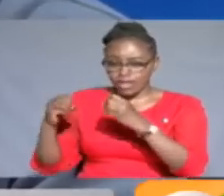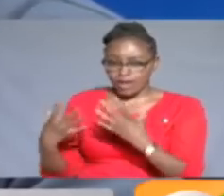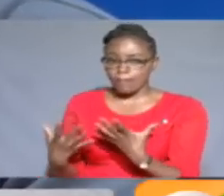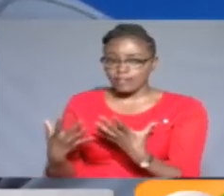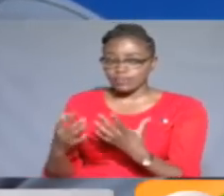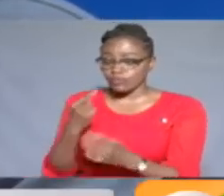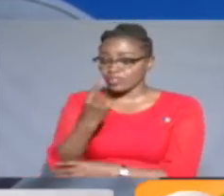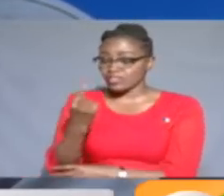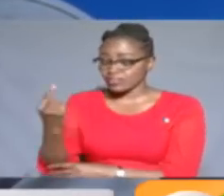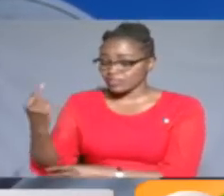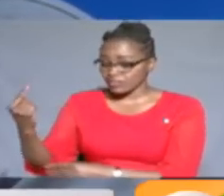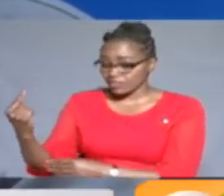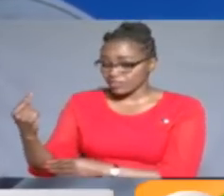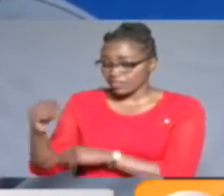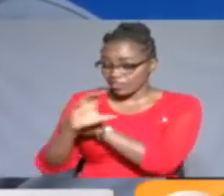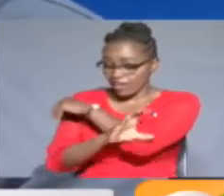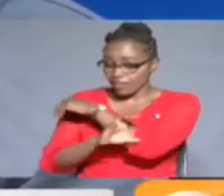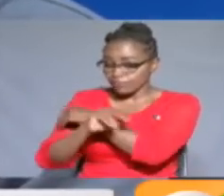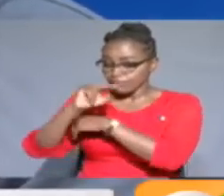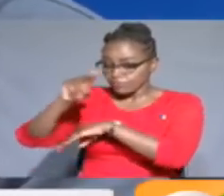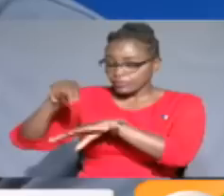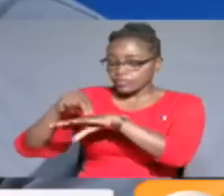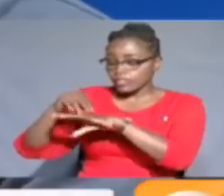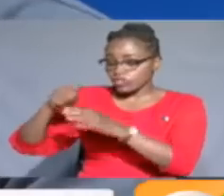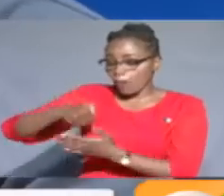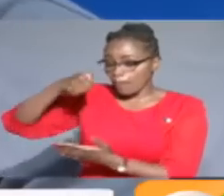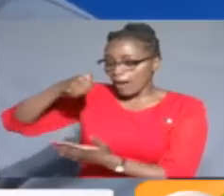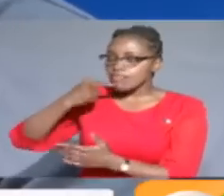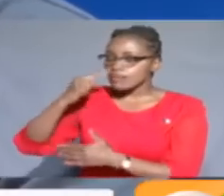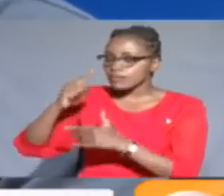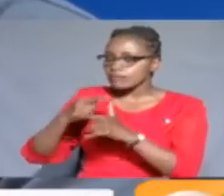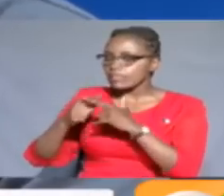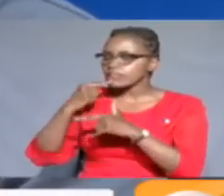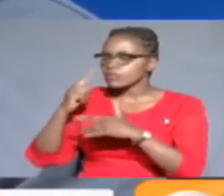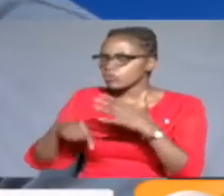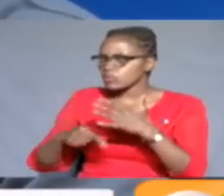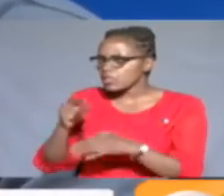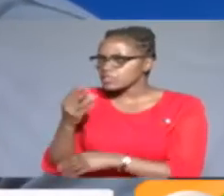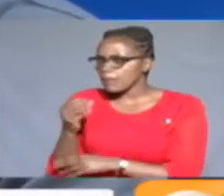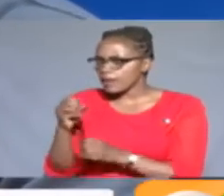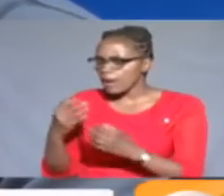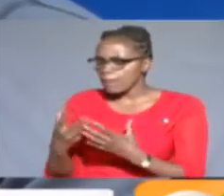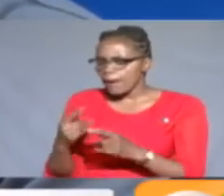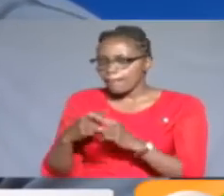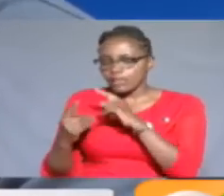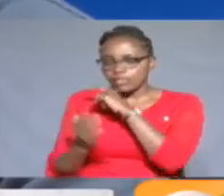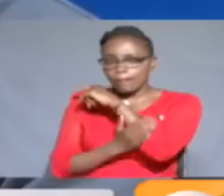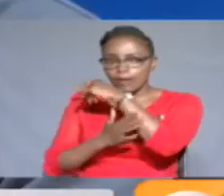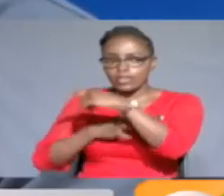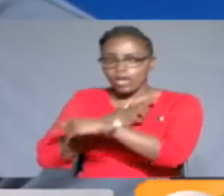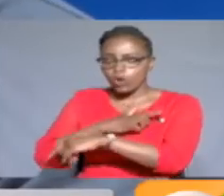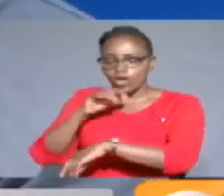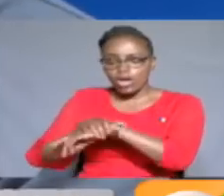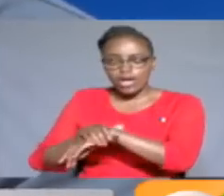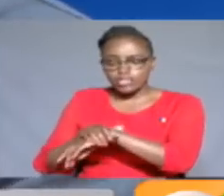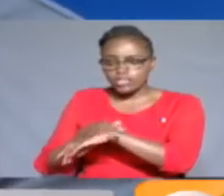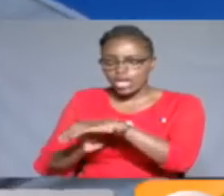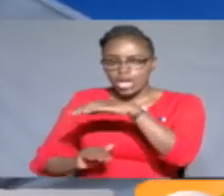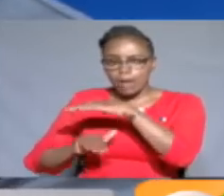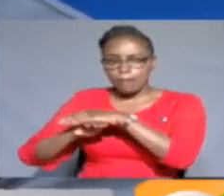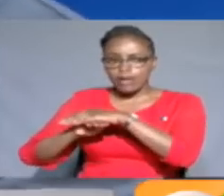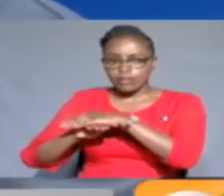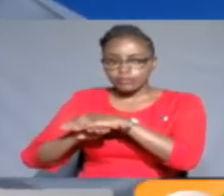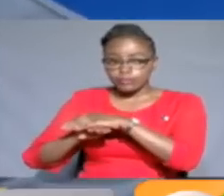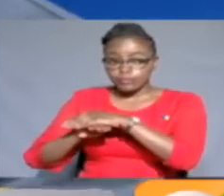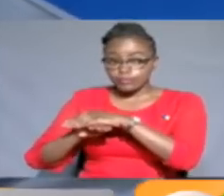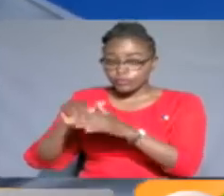for everyone in this country into the national budget. And then say, okay, this is the amount. Unfortunately, we are only able to raise this much. So that we know,